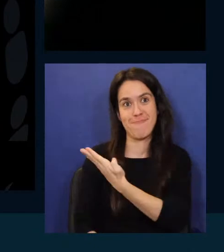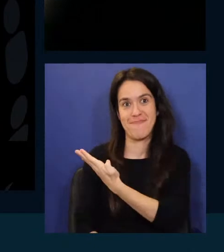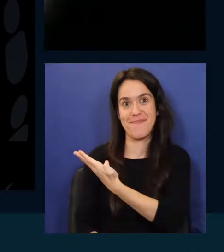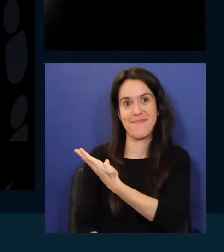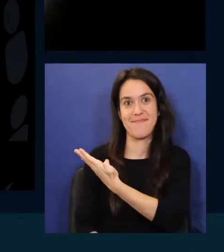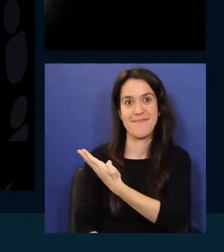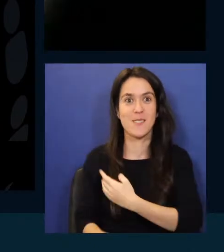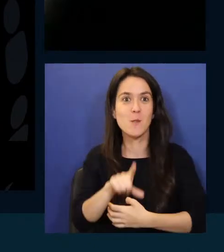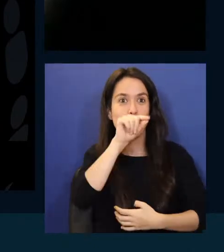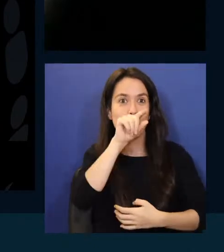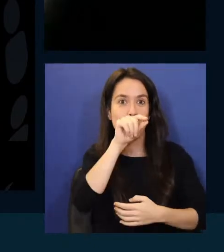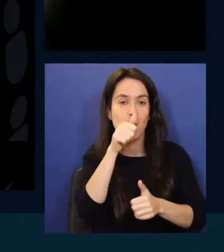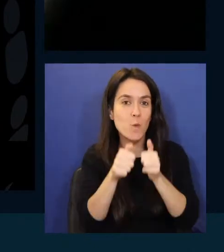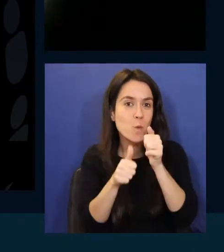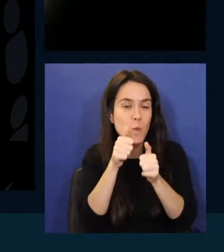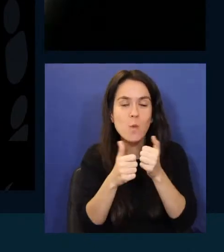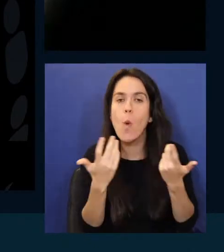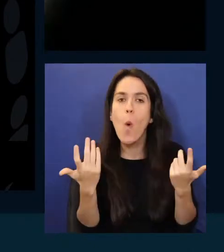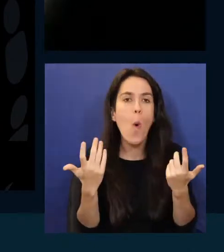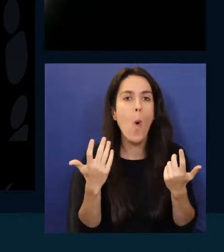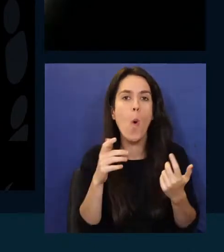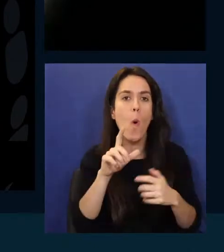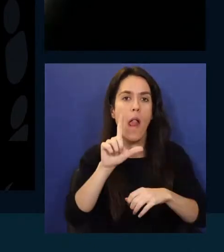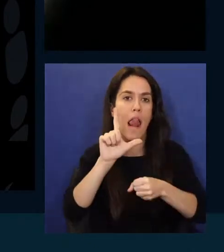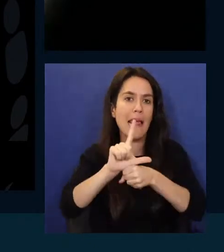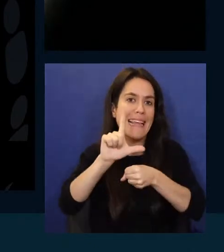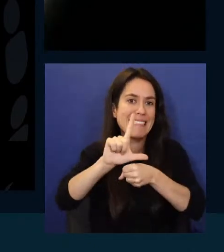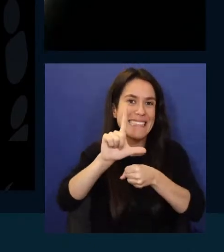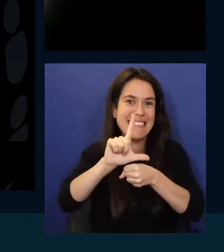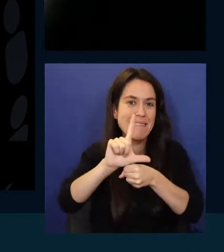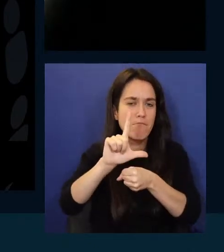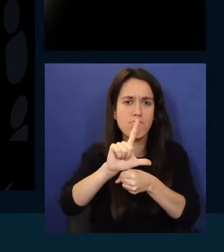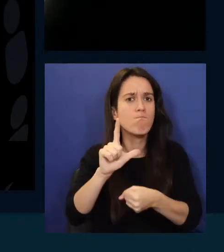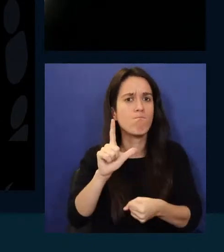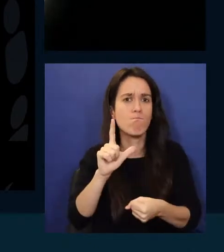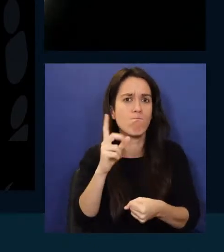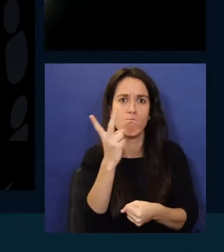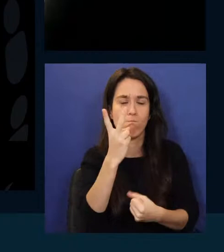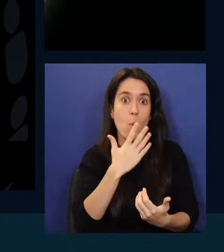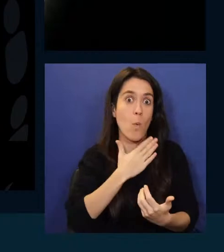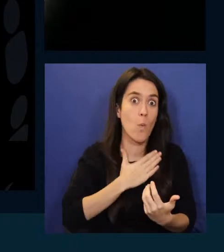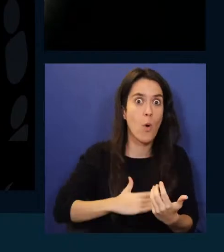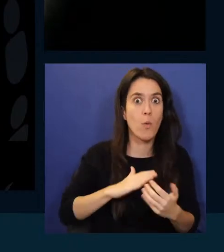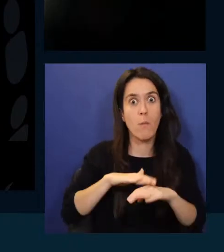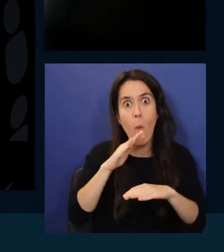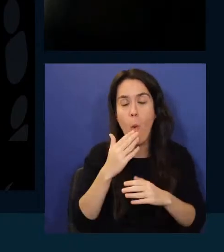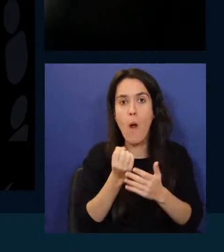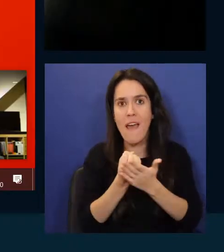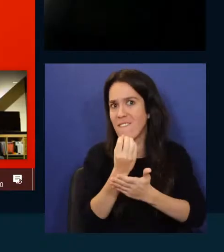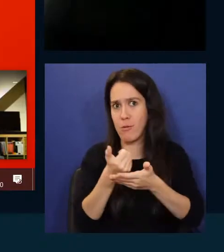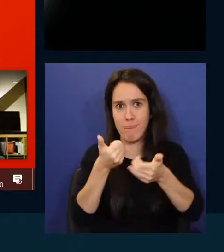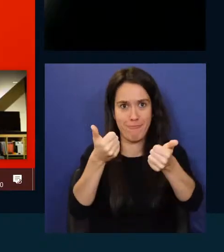Twitter or LinkedIn or wherever you would like if you're interested in finding out more about this.